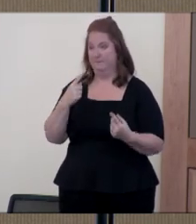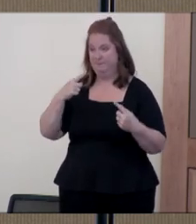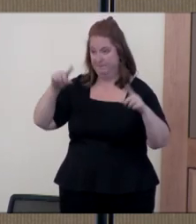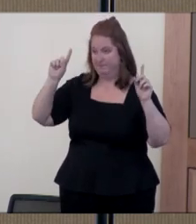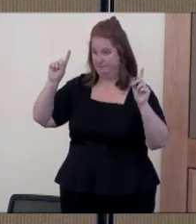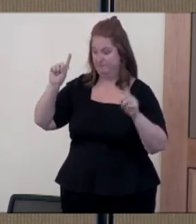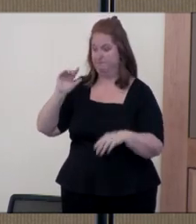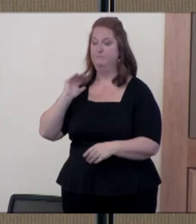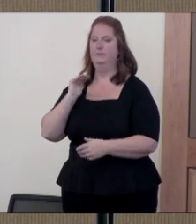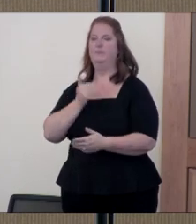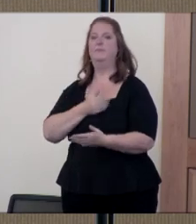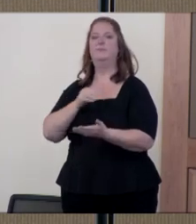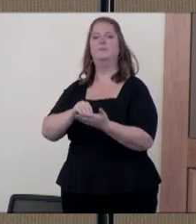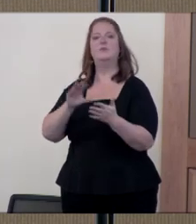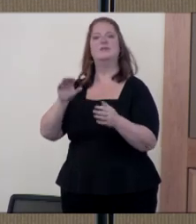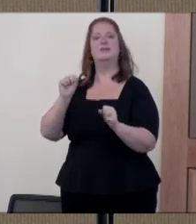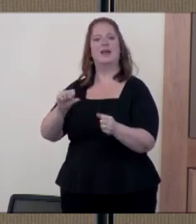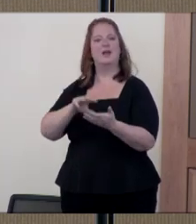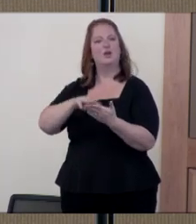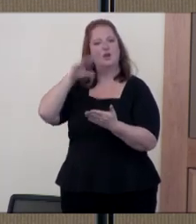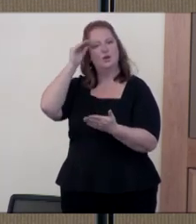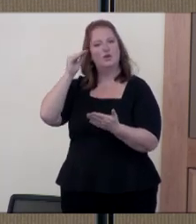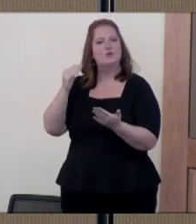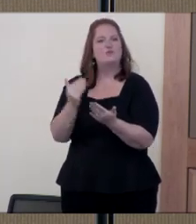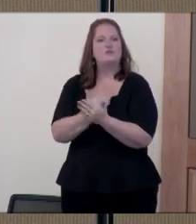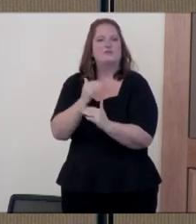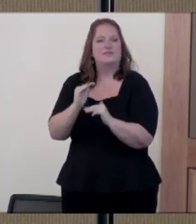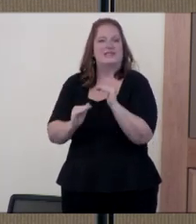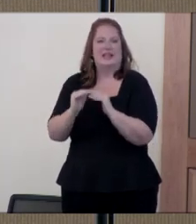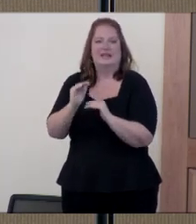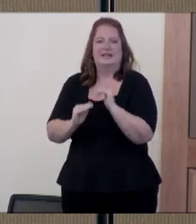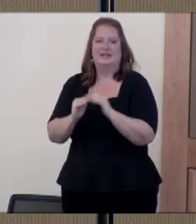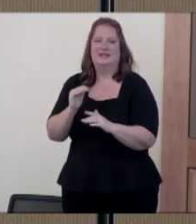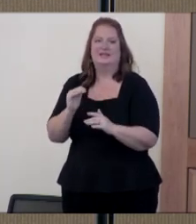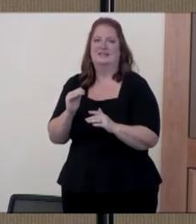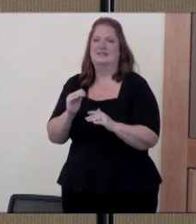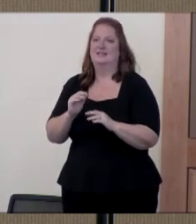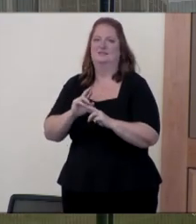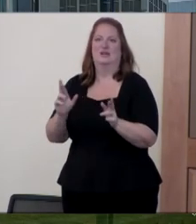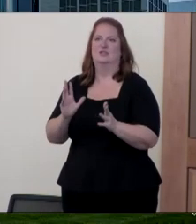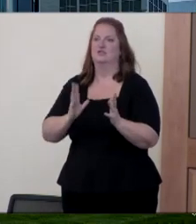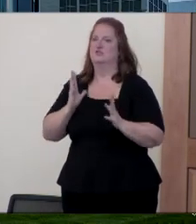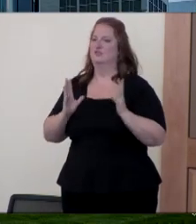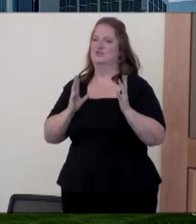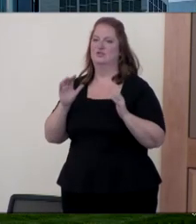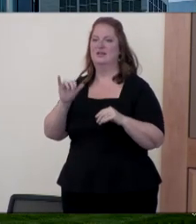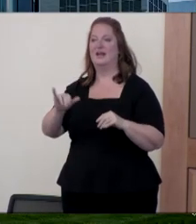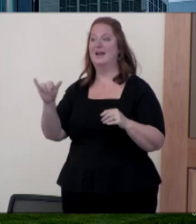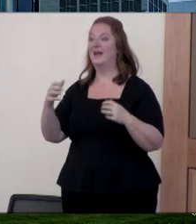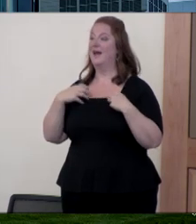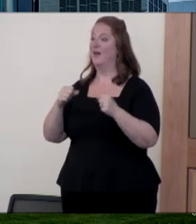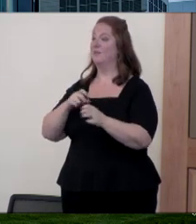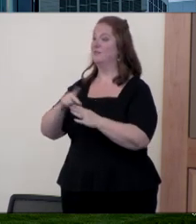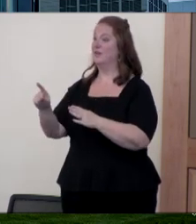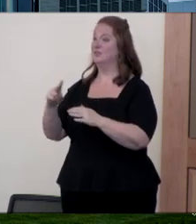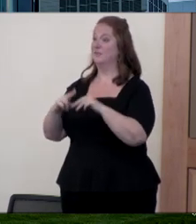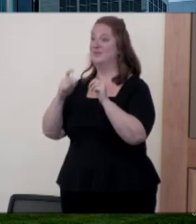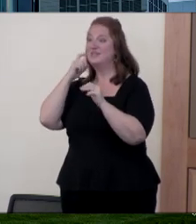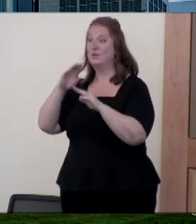students can also learn in great new facilities, facilities of the future, like our health professions building that we just opened in